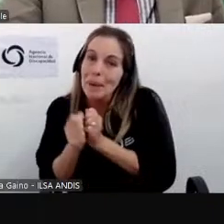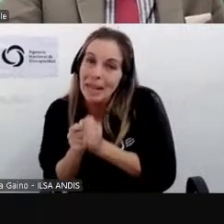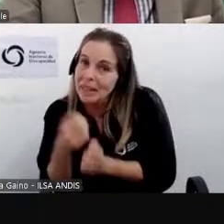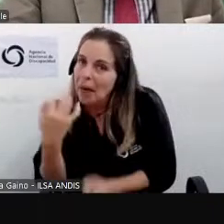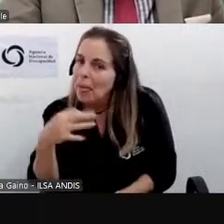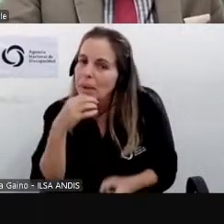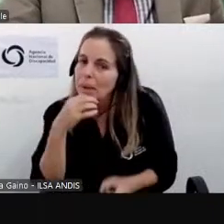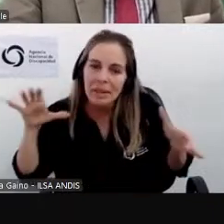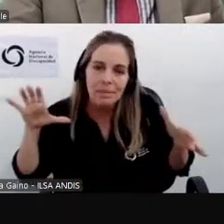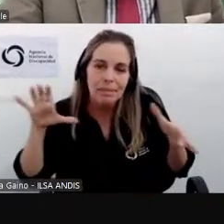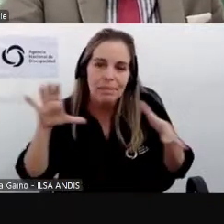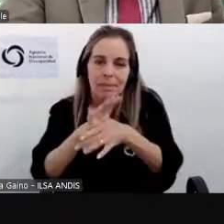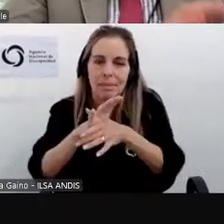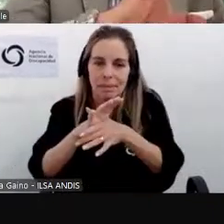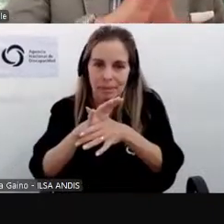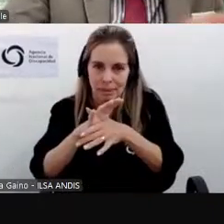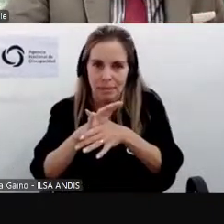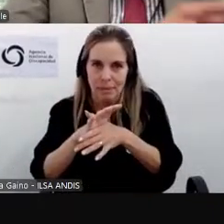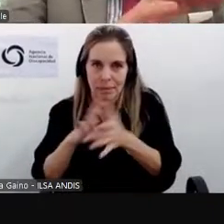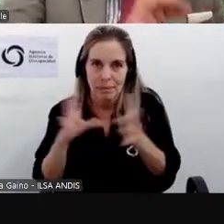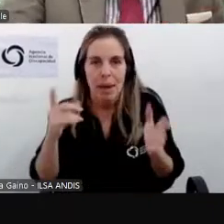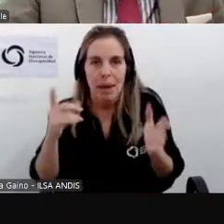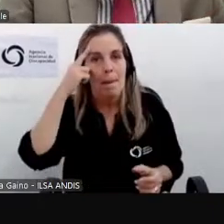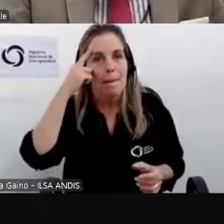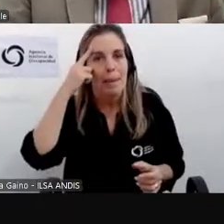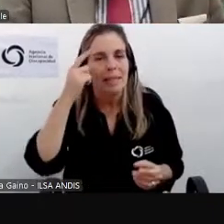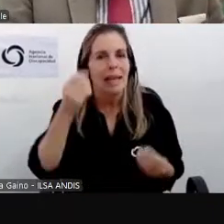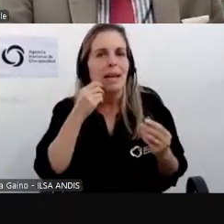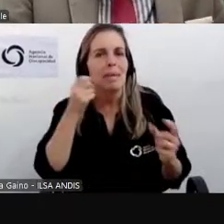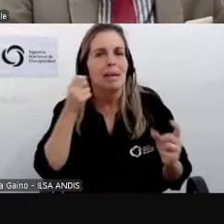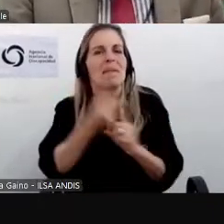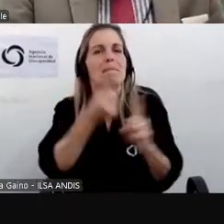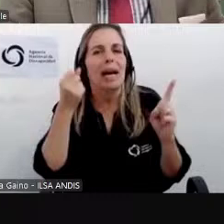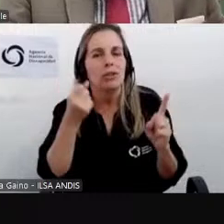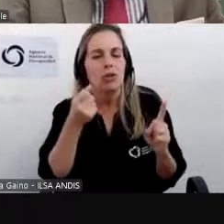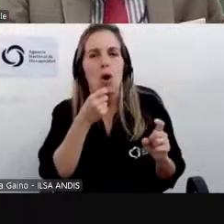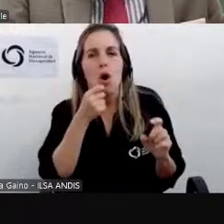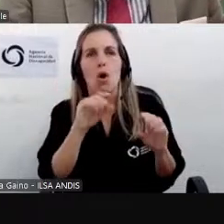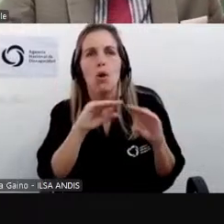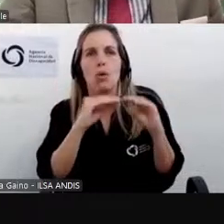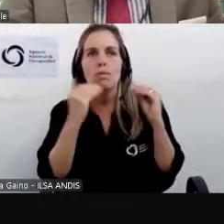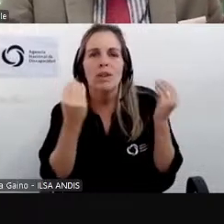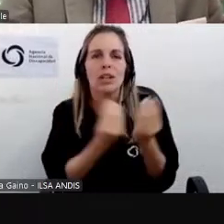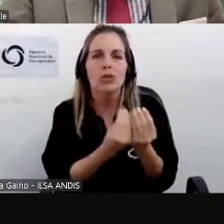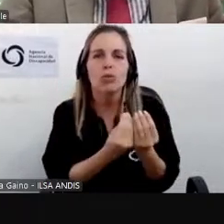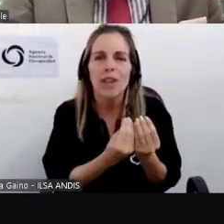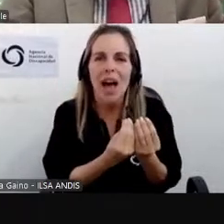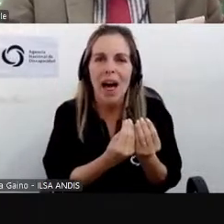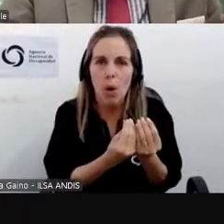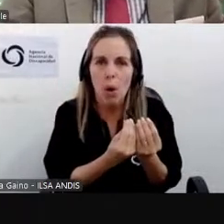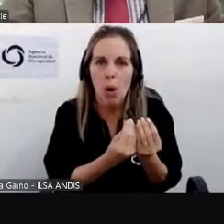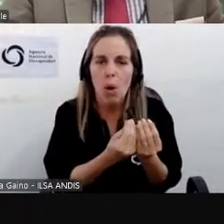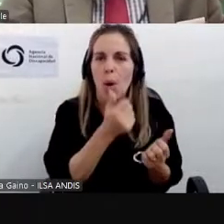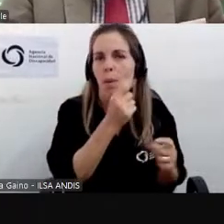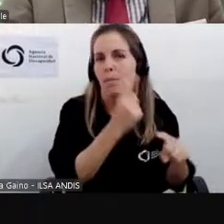prevention measures taken, or the measures taken so as to mitigate or